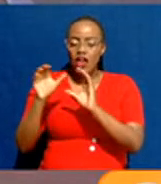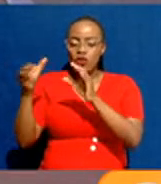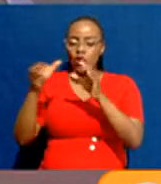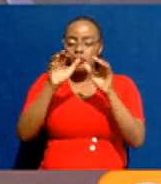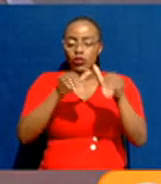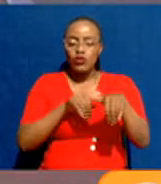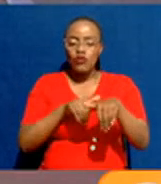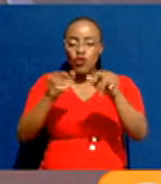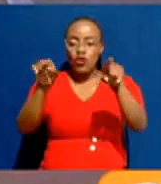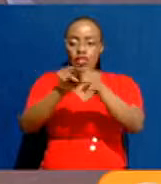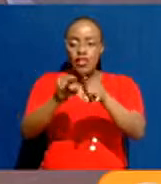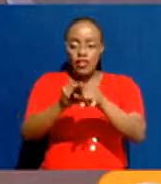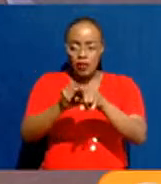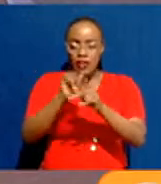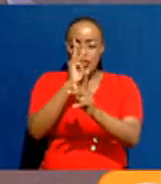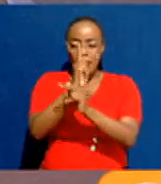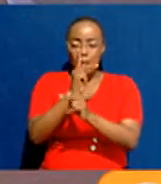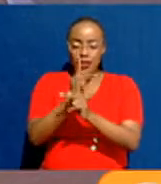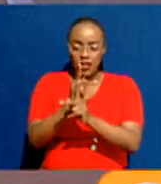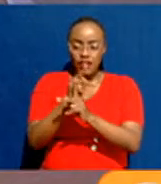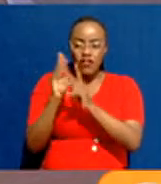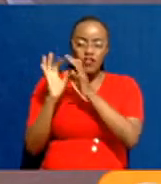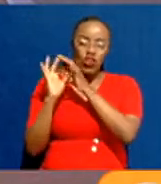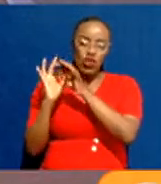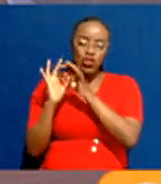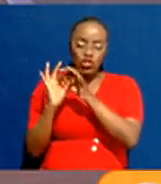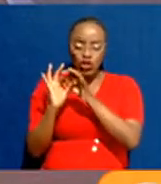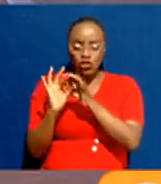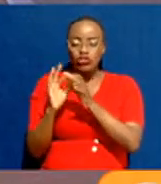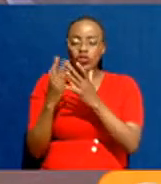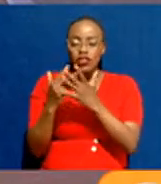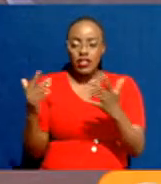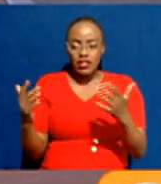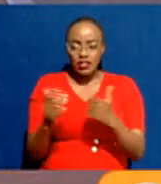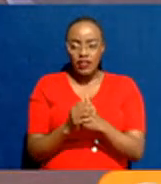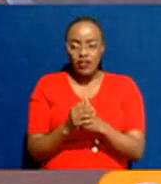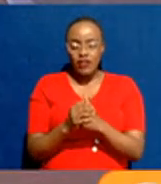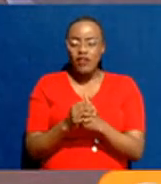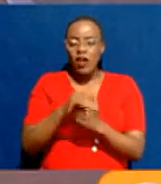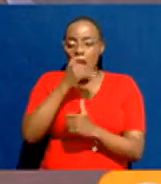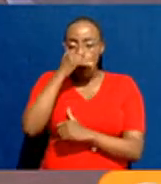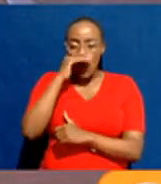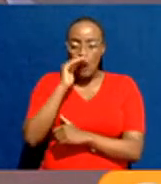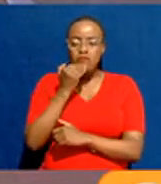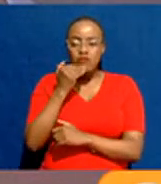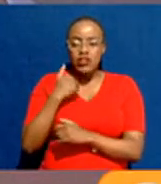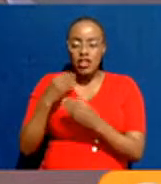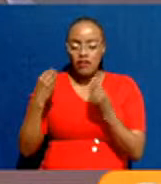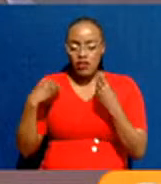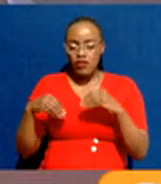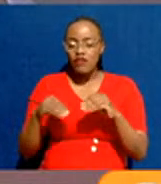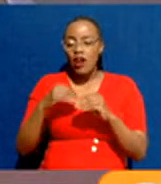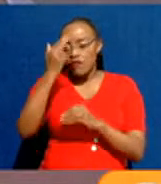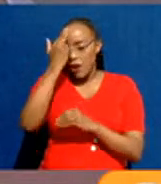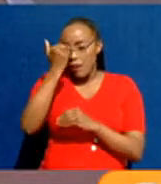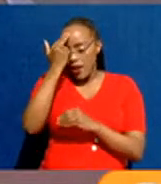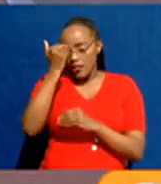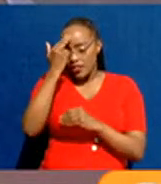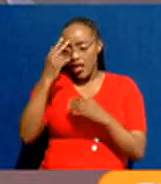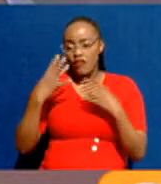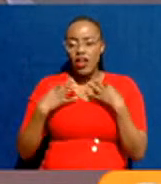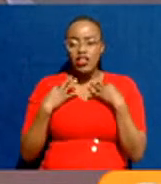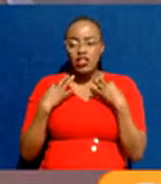follow suit in the preservation of culture practices. Mudavadi, who donned the typical Maasai